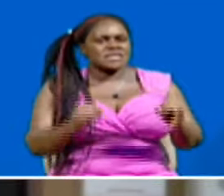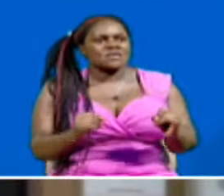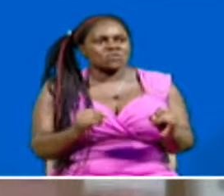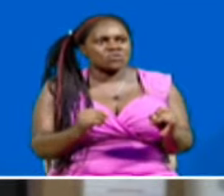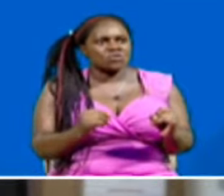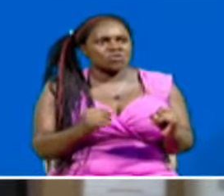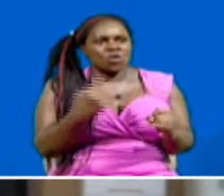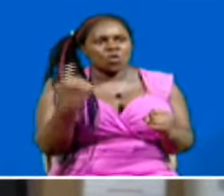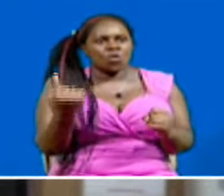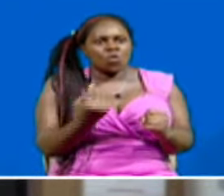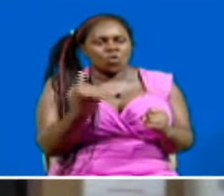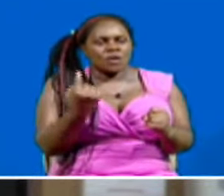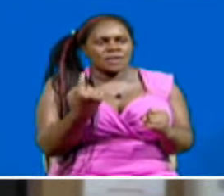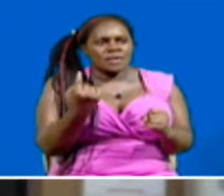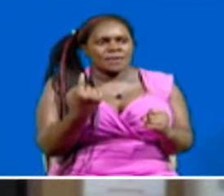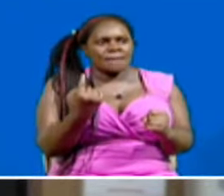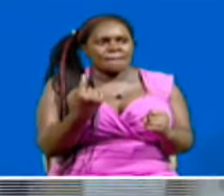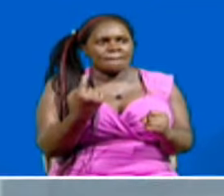This is what Europeans are doing.